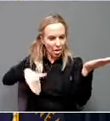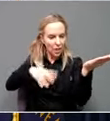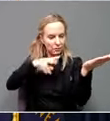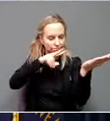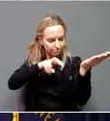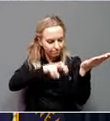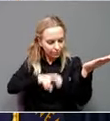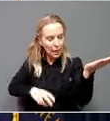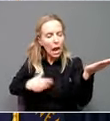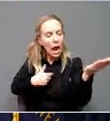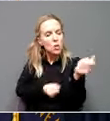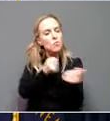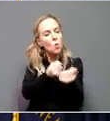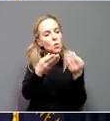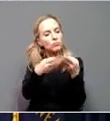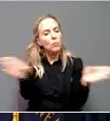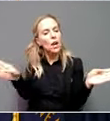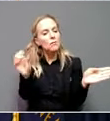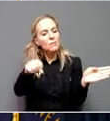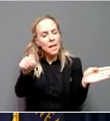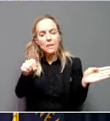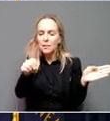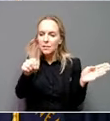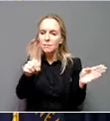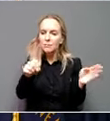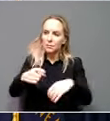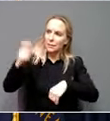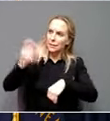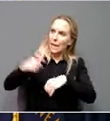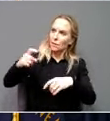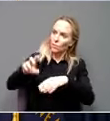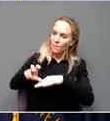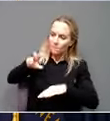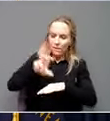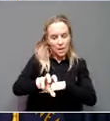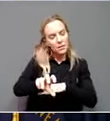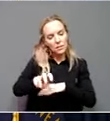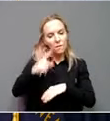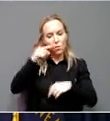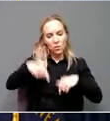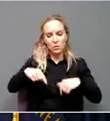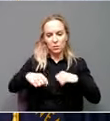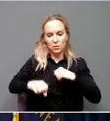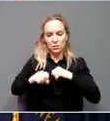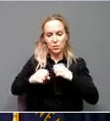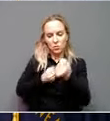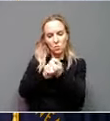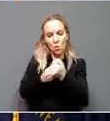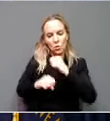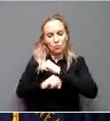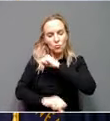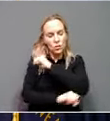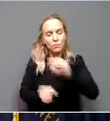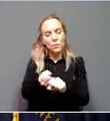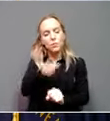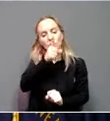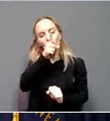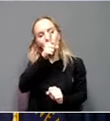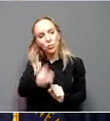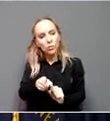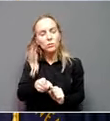premise that now is a time to invest, especially in the support structures that can ensure